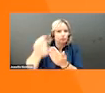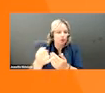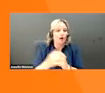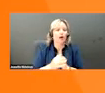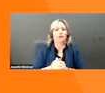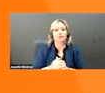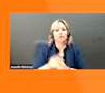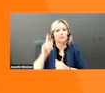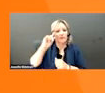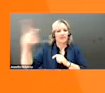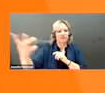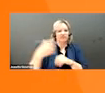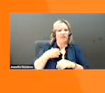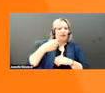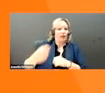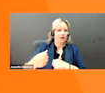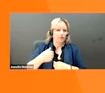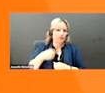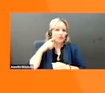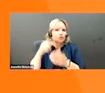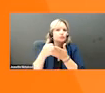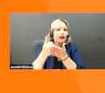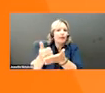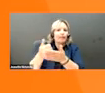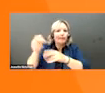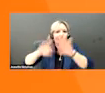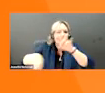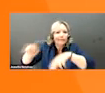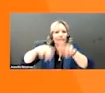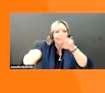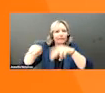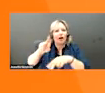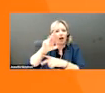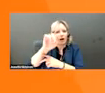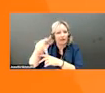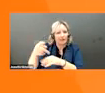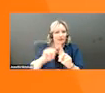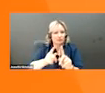evaluating RFPs for them. So that's another one that's really good.